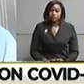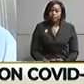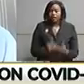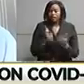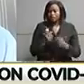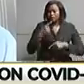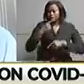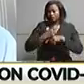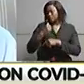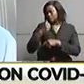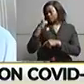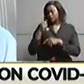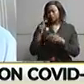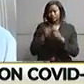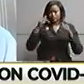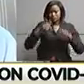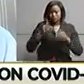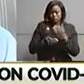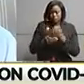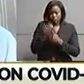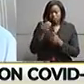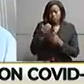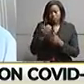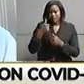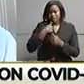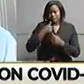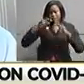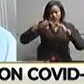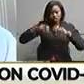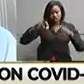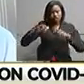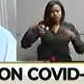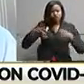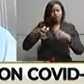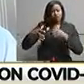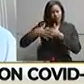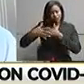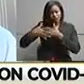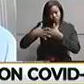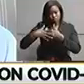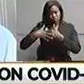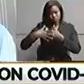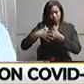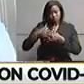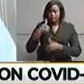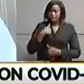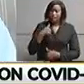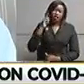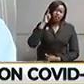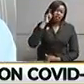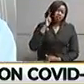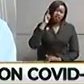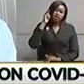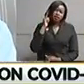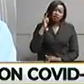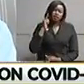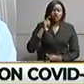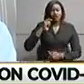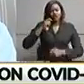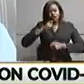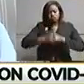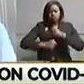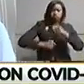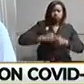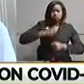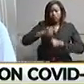Yesterday and this morning I checked with our factories. I was thinking about the bicycles, because you